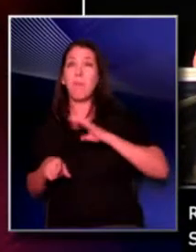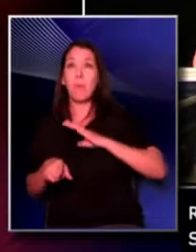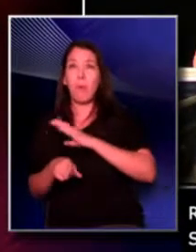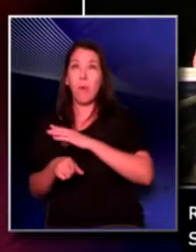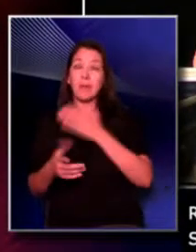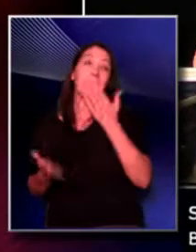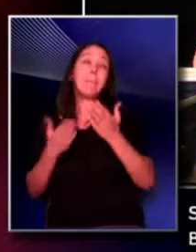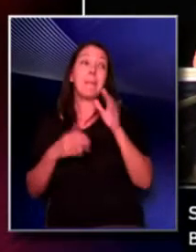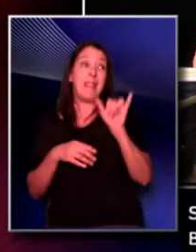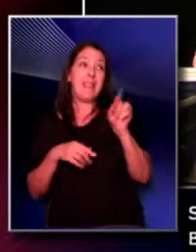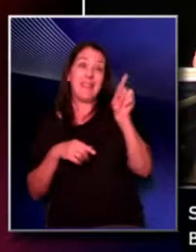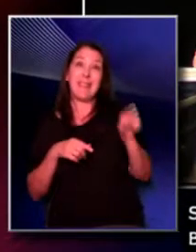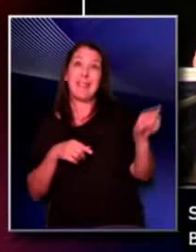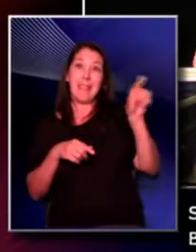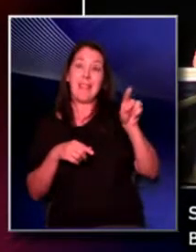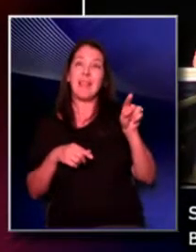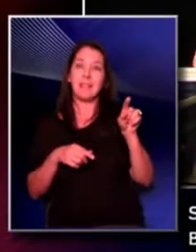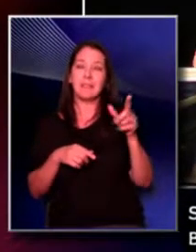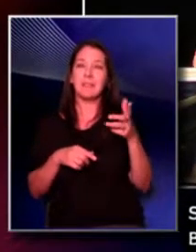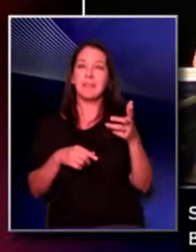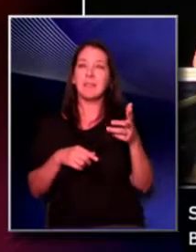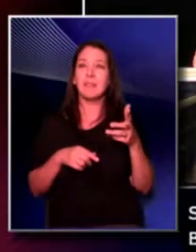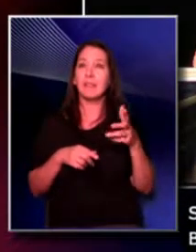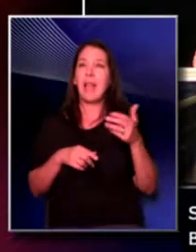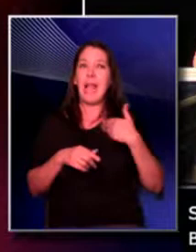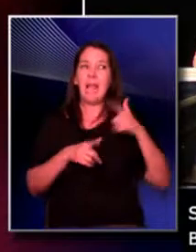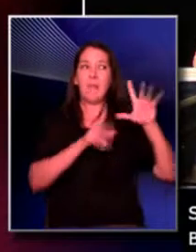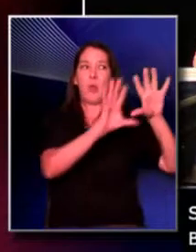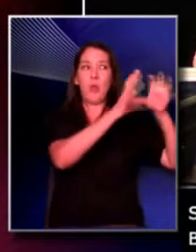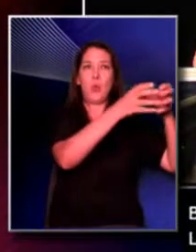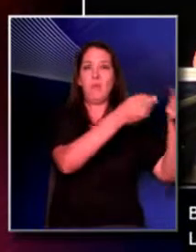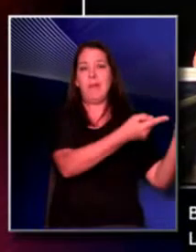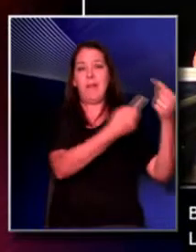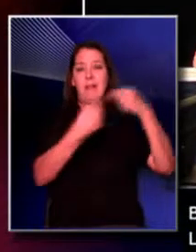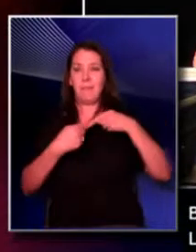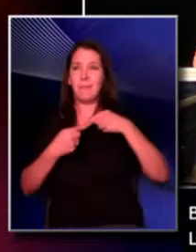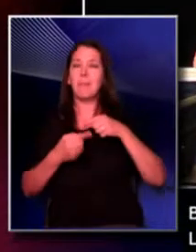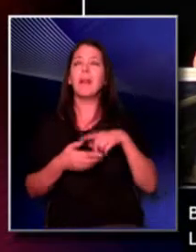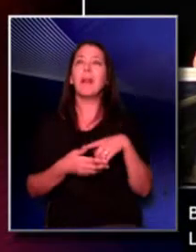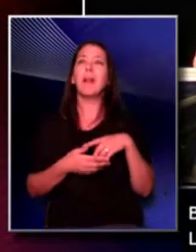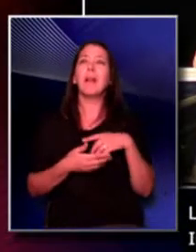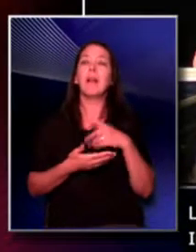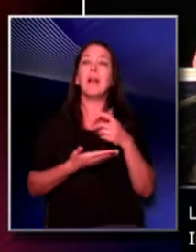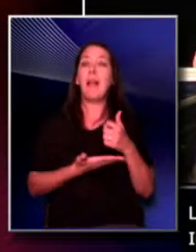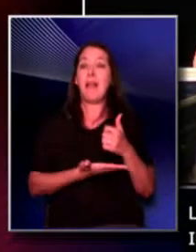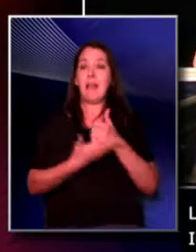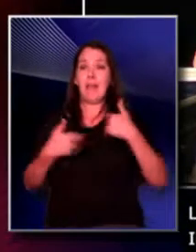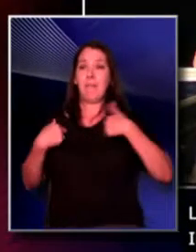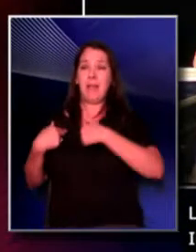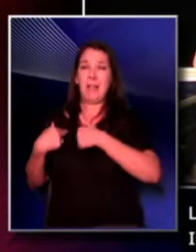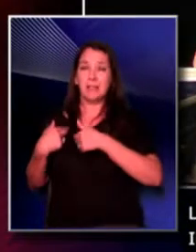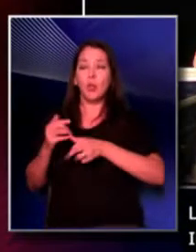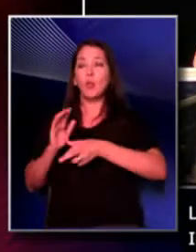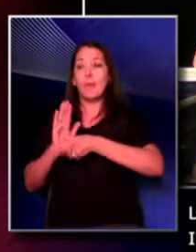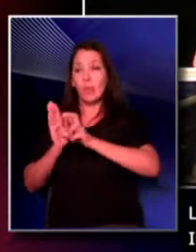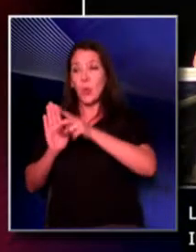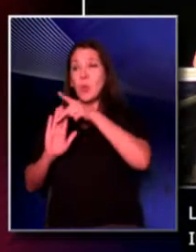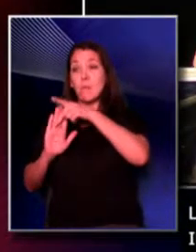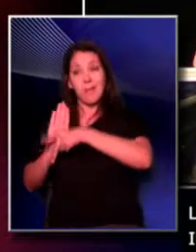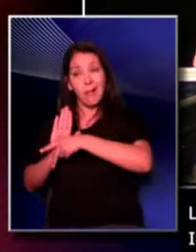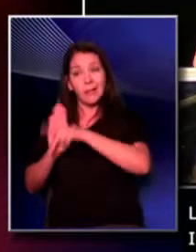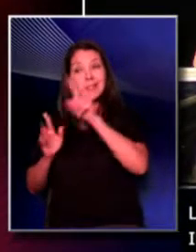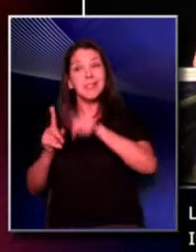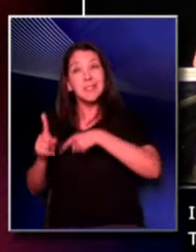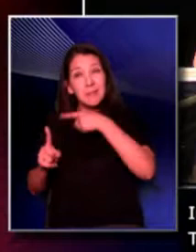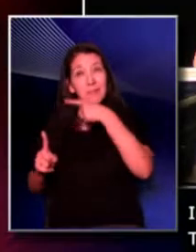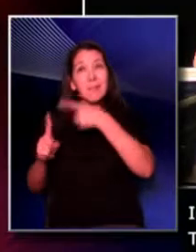may, looking into having a group come in and help not just review the policies that we have in place,